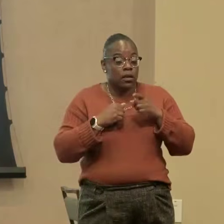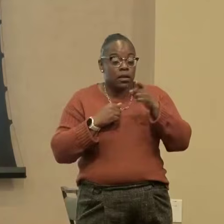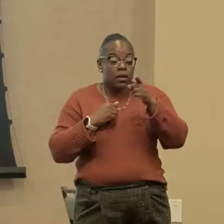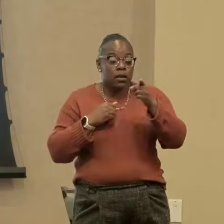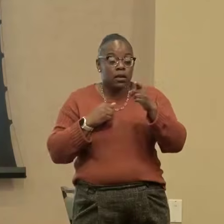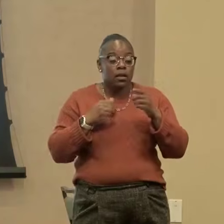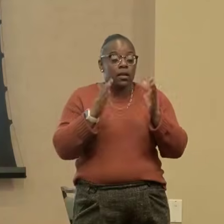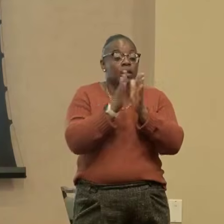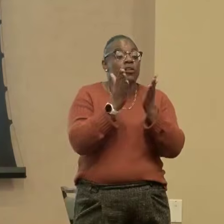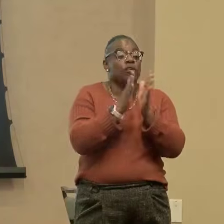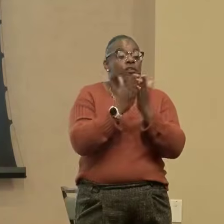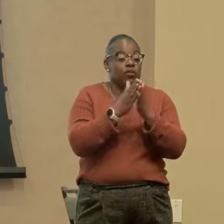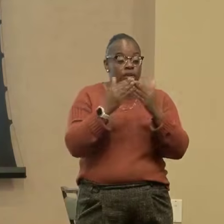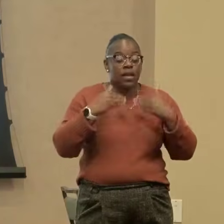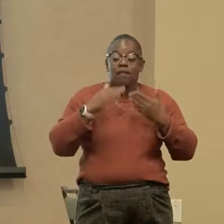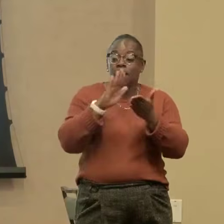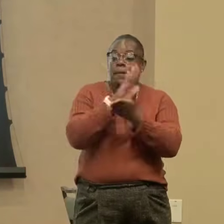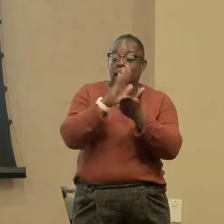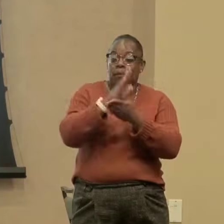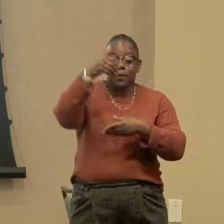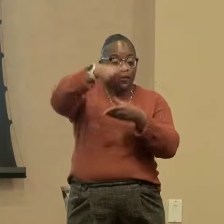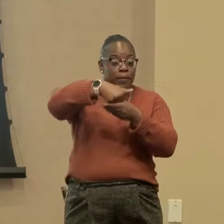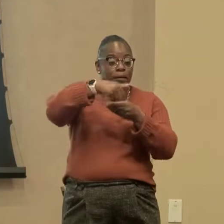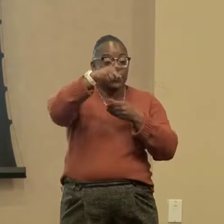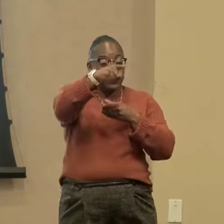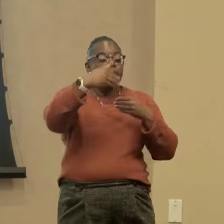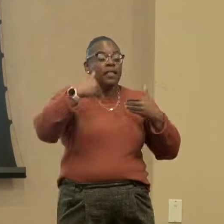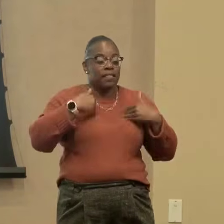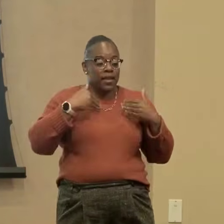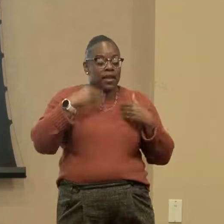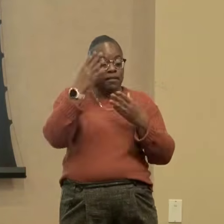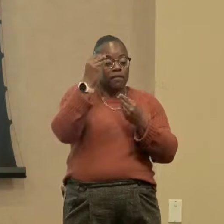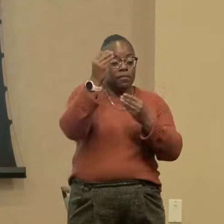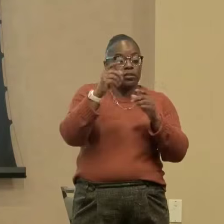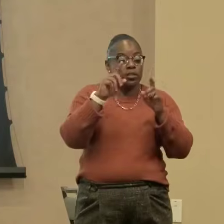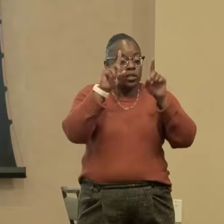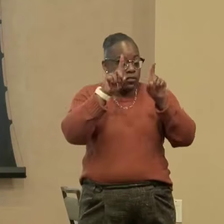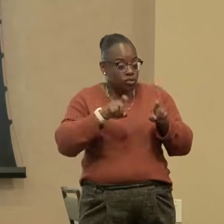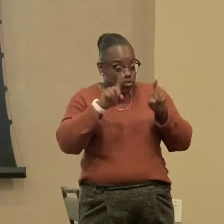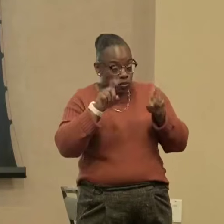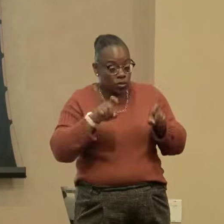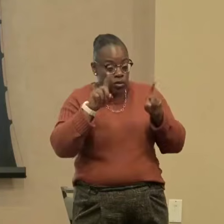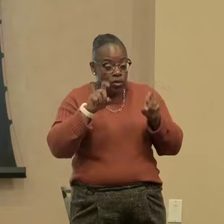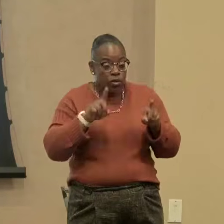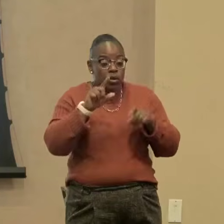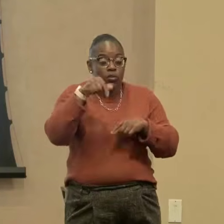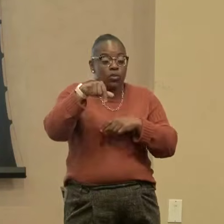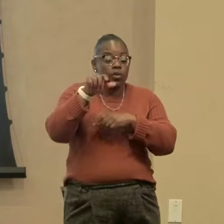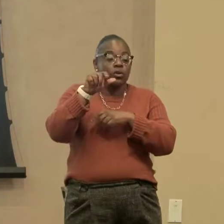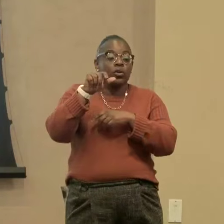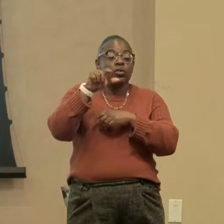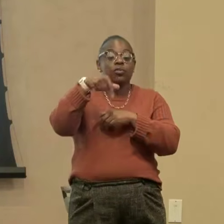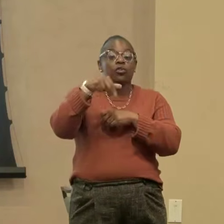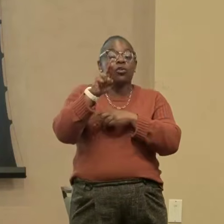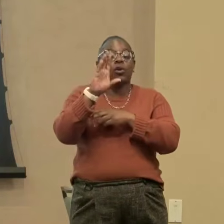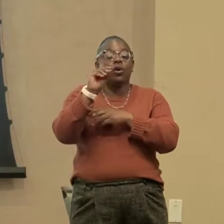in your folders, there is a flyer that was included, and this has some information about our clinical trial. There's also a QR code that you can follow